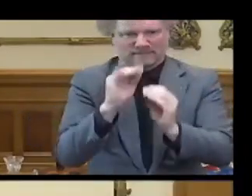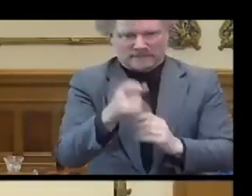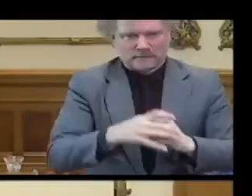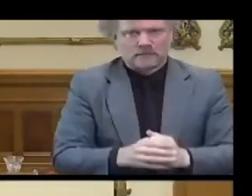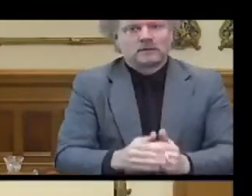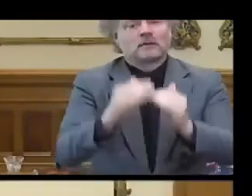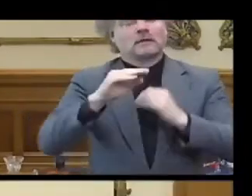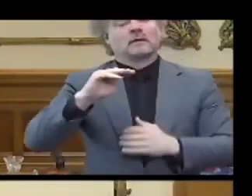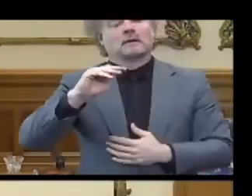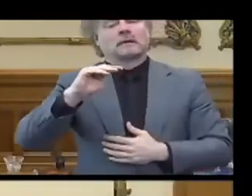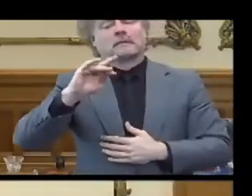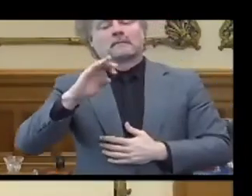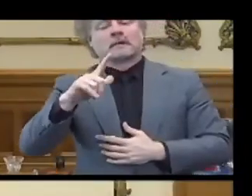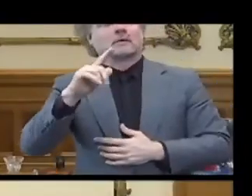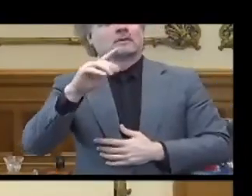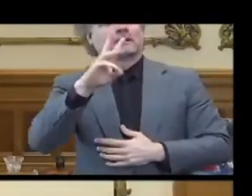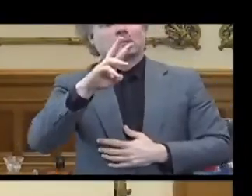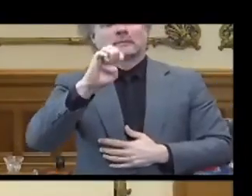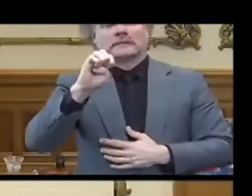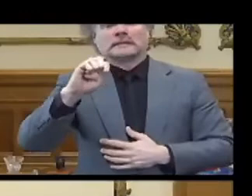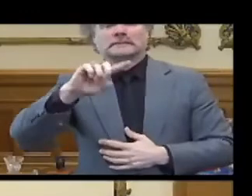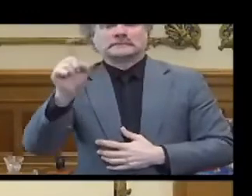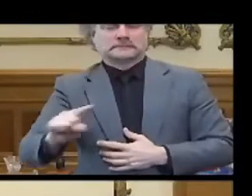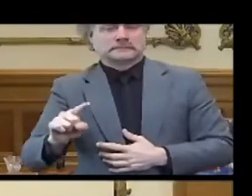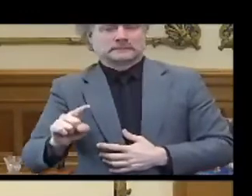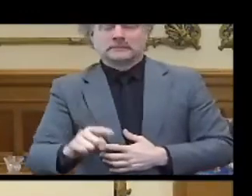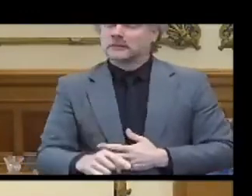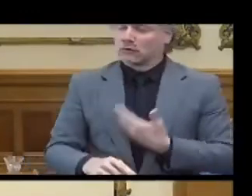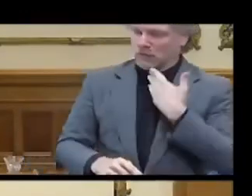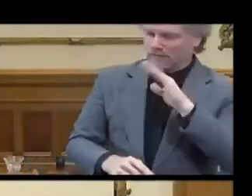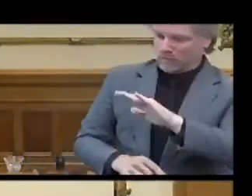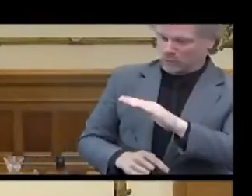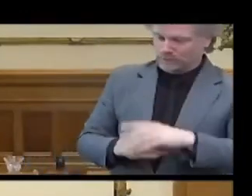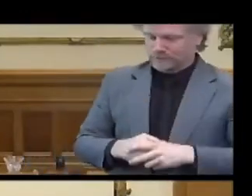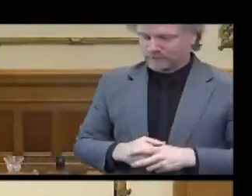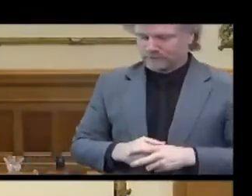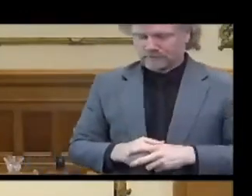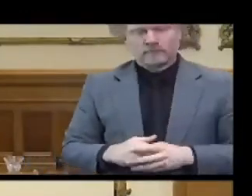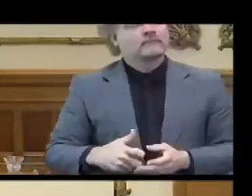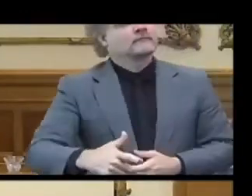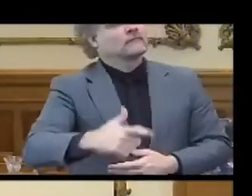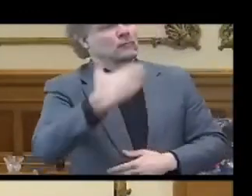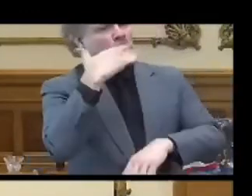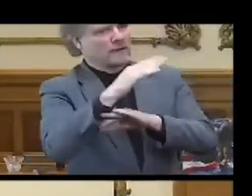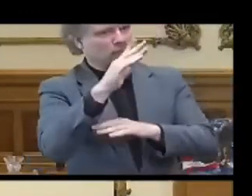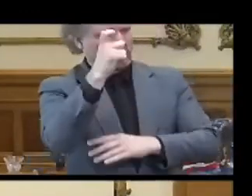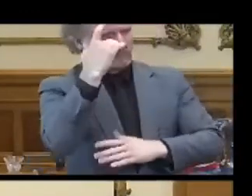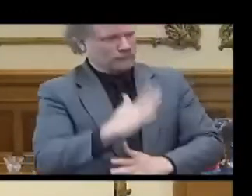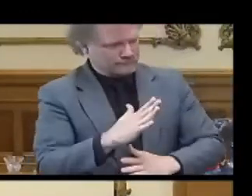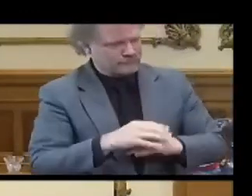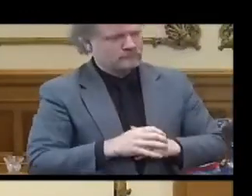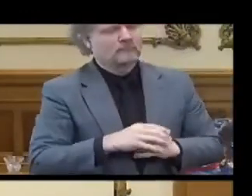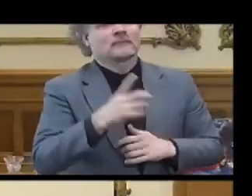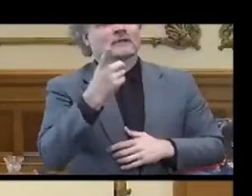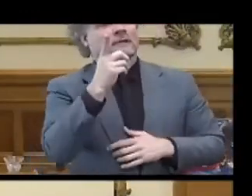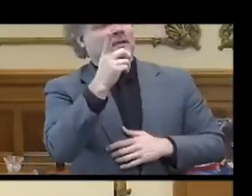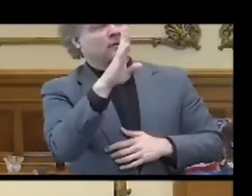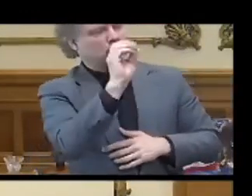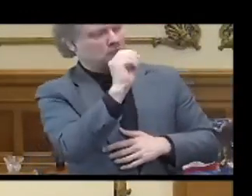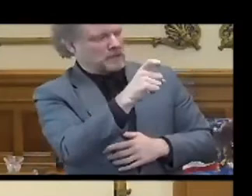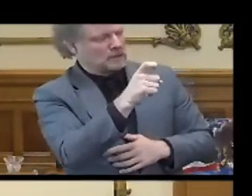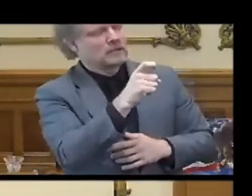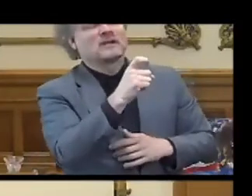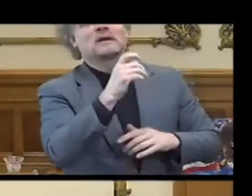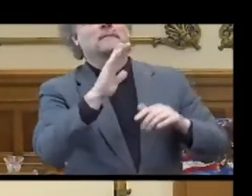with WBEZ. Good afternoon, Michael. Good afternoon, Governor and Dr. Box. My first question